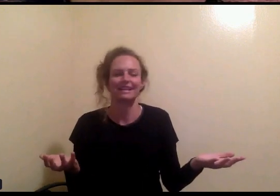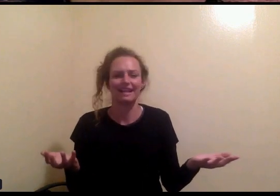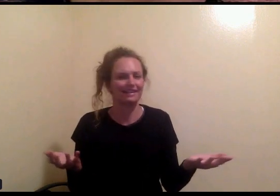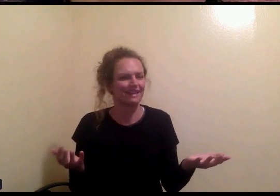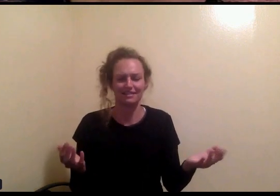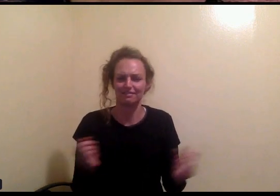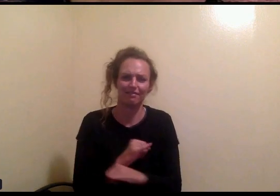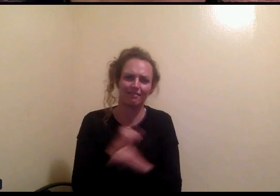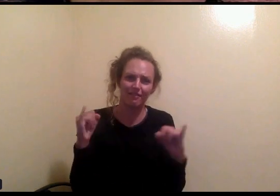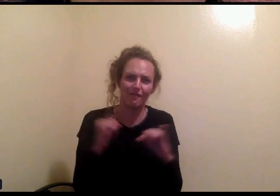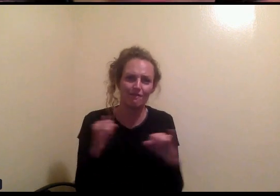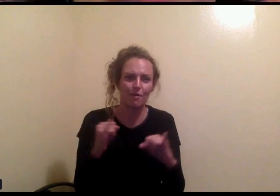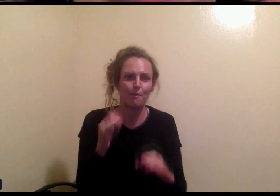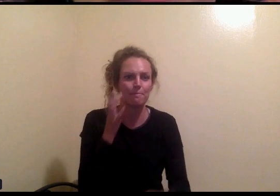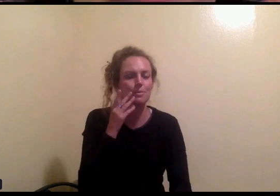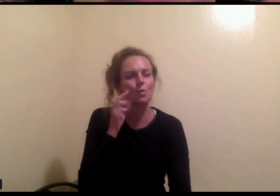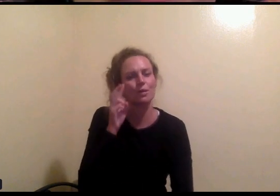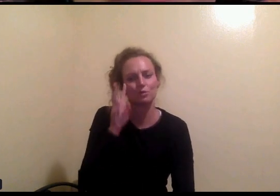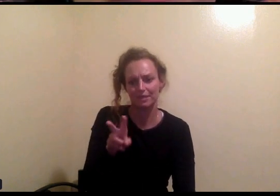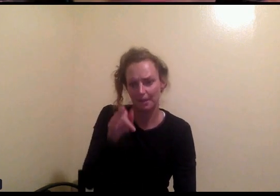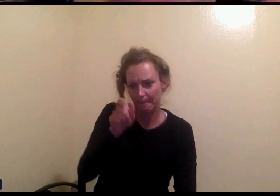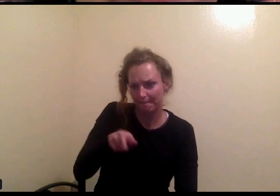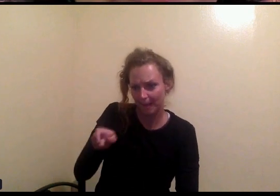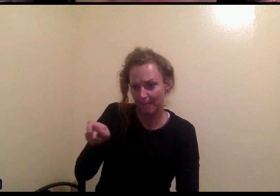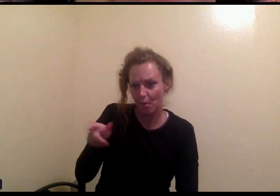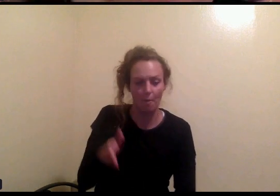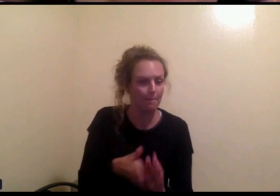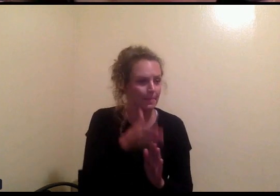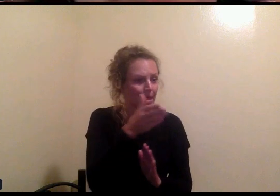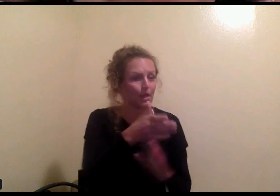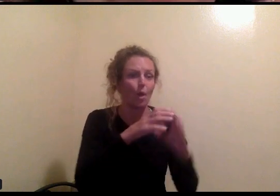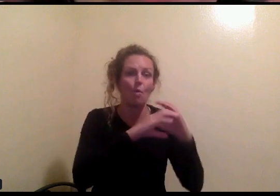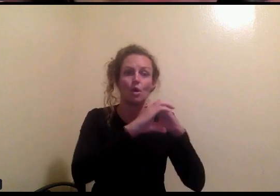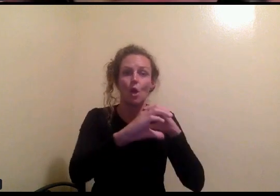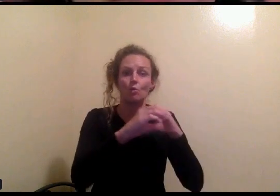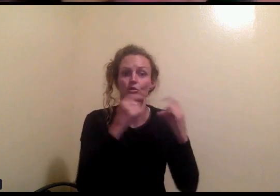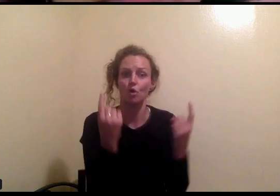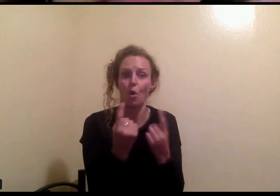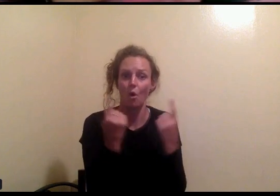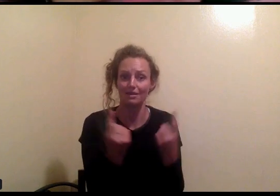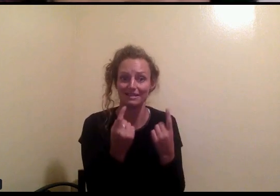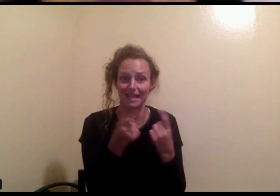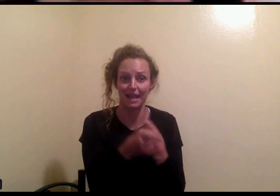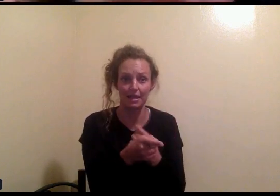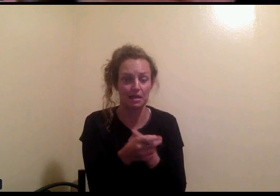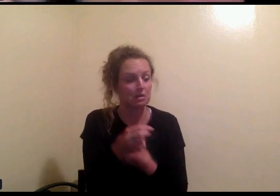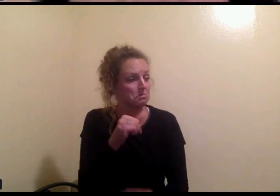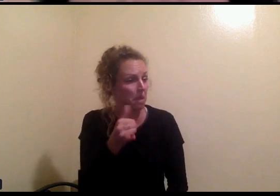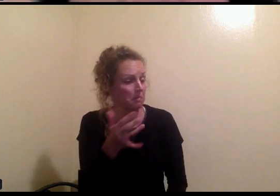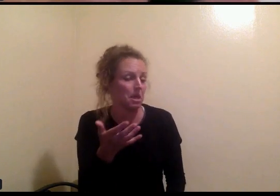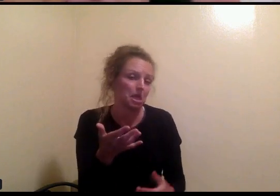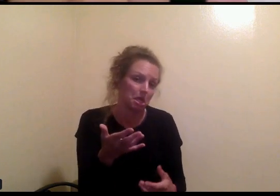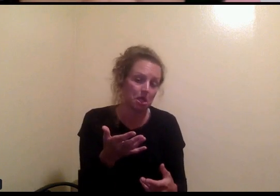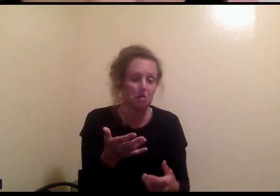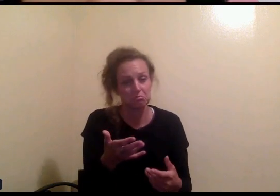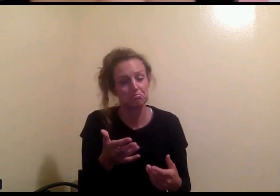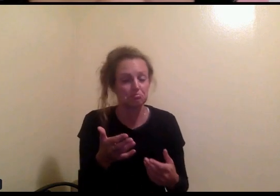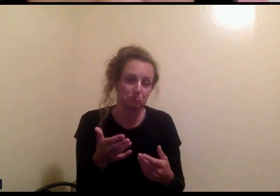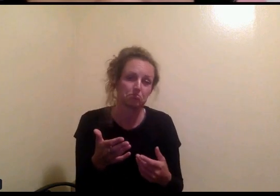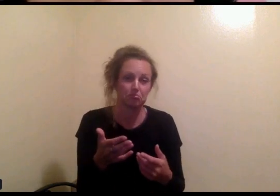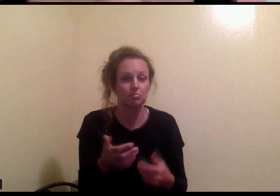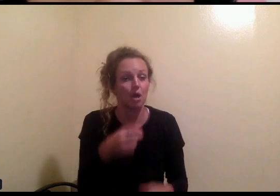global business as well. So that's even more exciting in terms of the business opportunity. Claire, let's take a slightly different turn in the